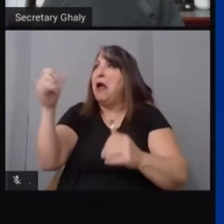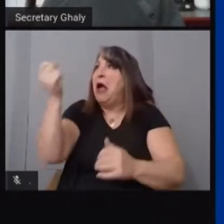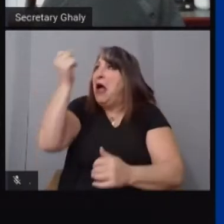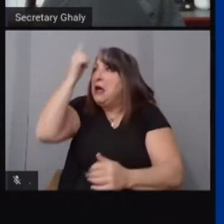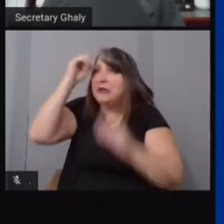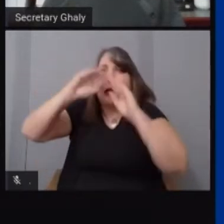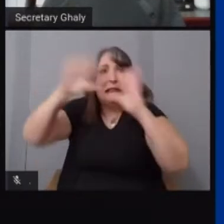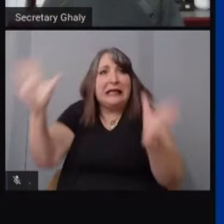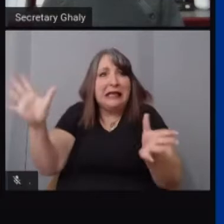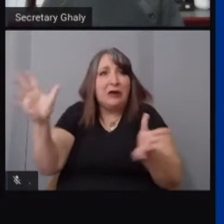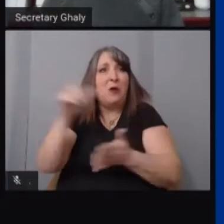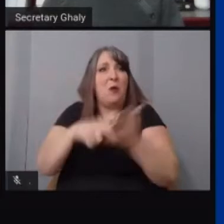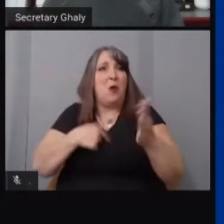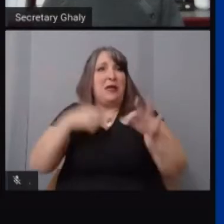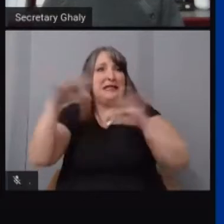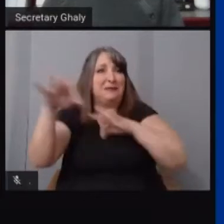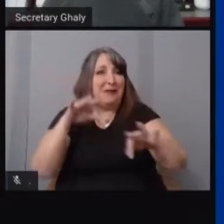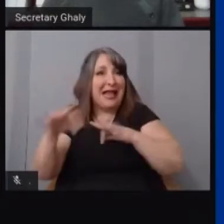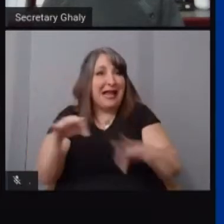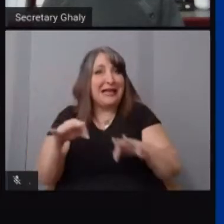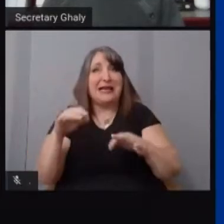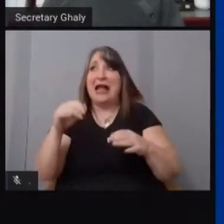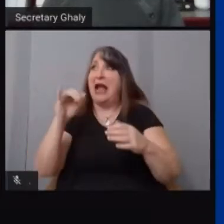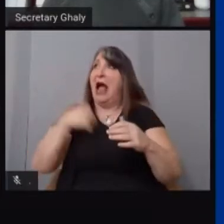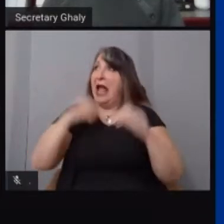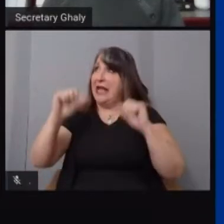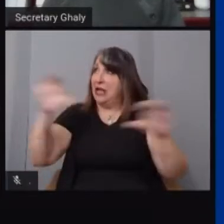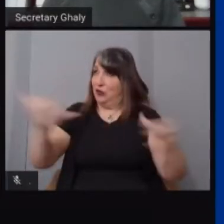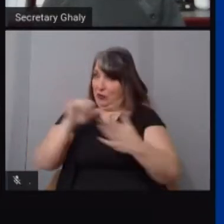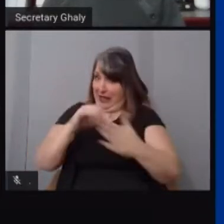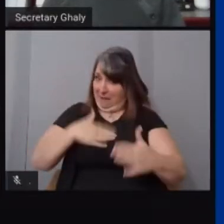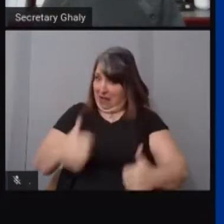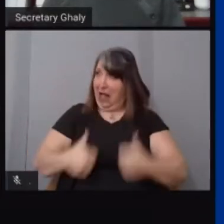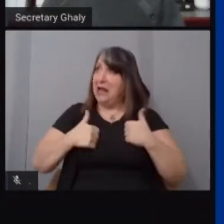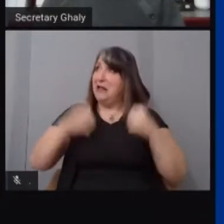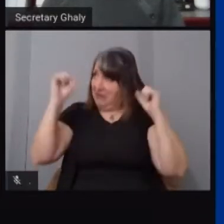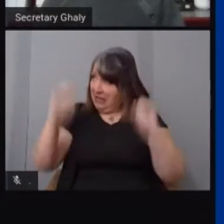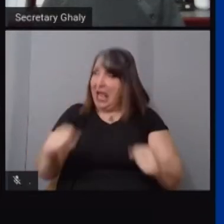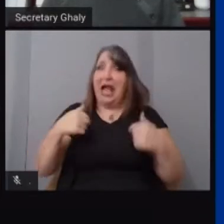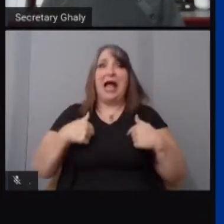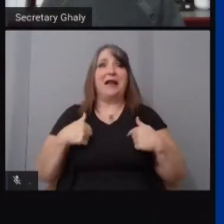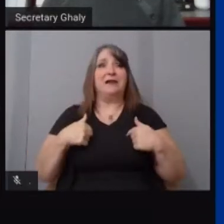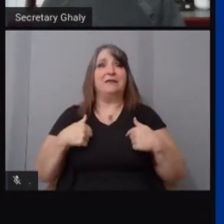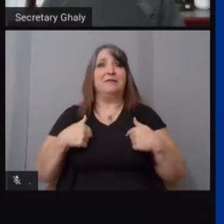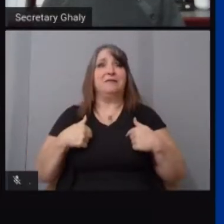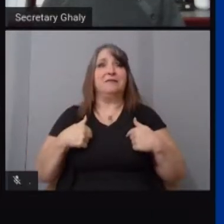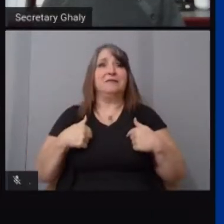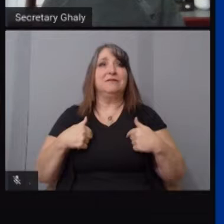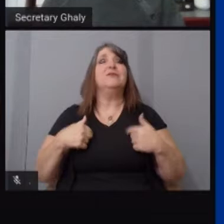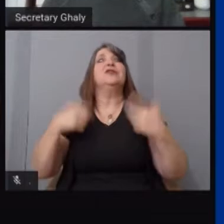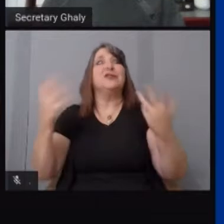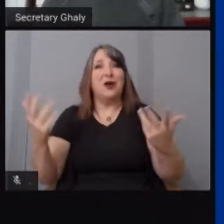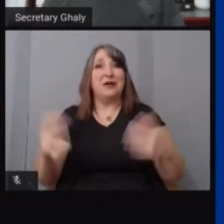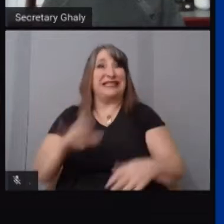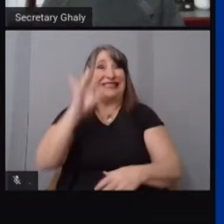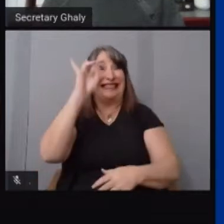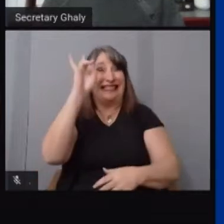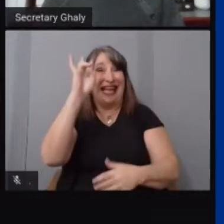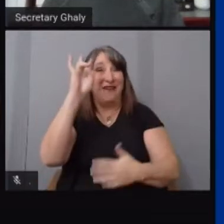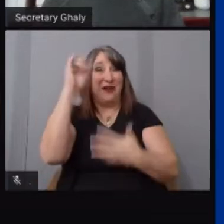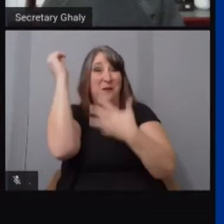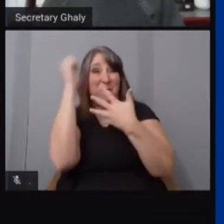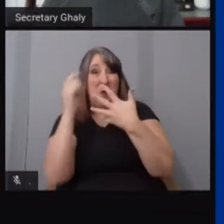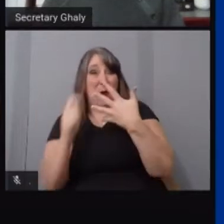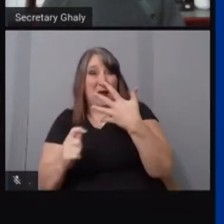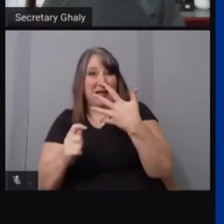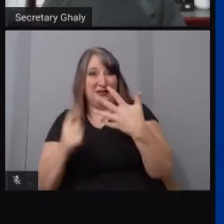in your own lives on a day-to-day basis. And really it boils down to these 7 things that you see here by